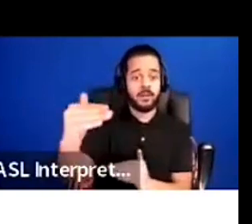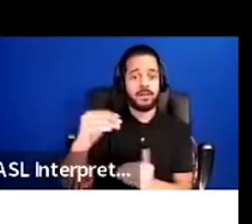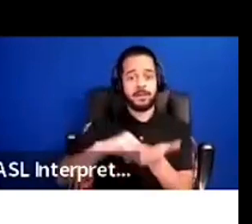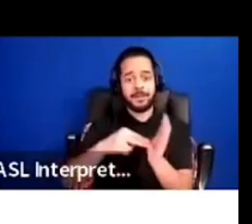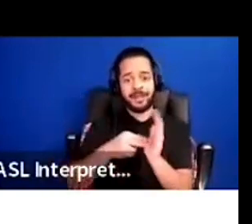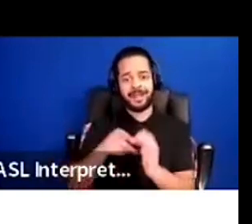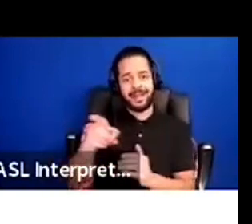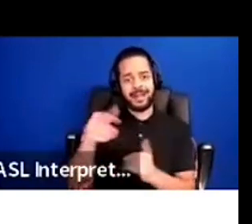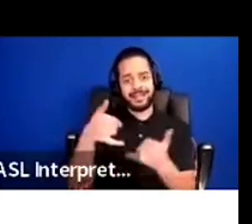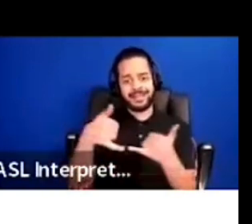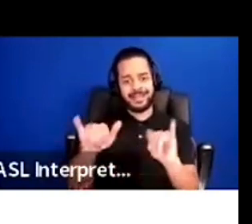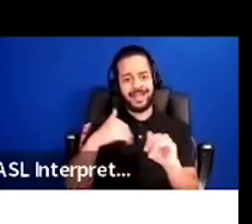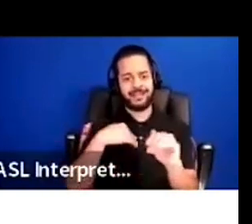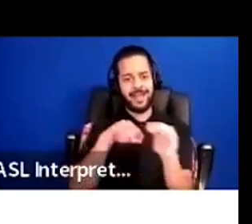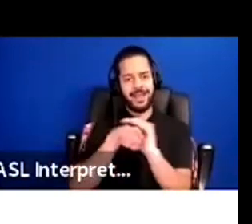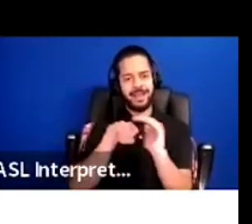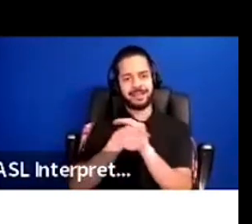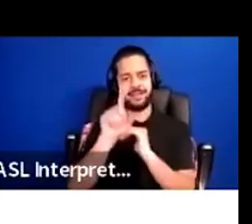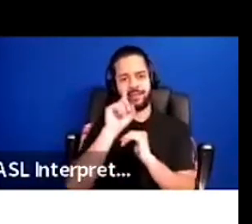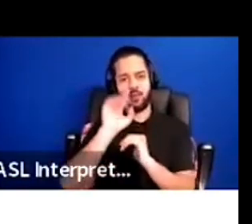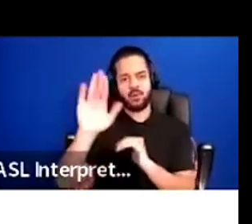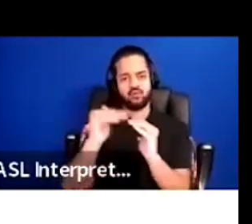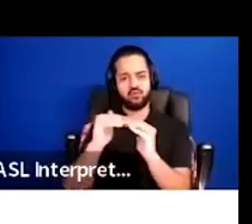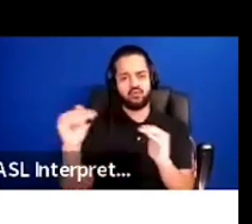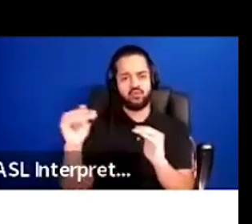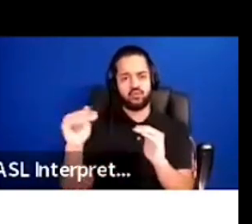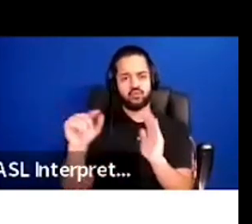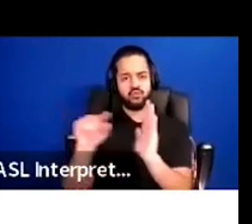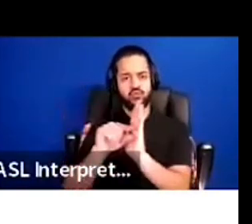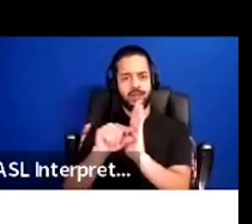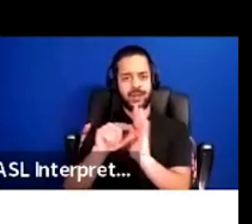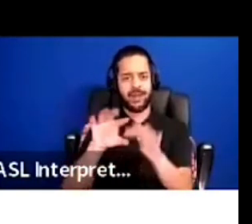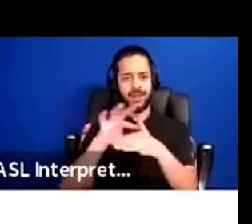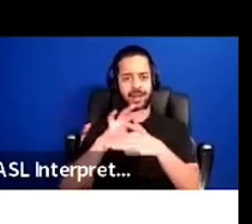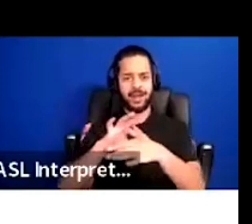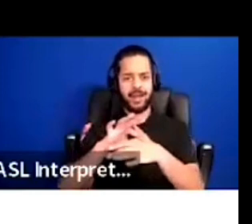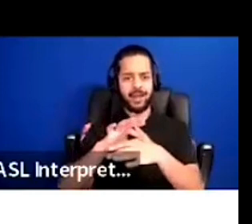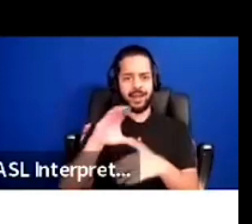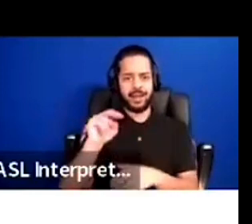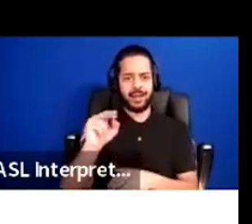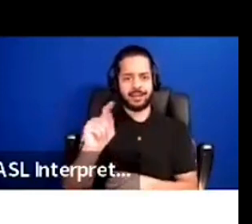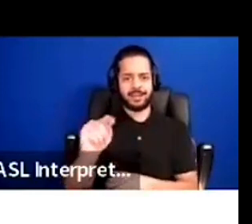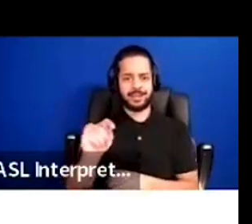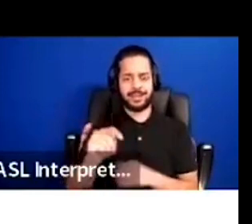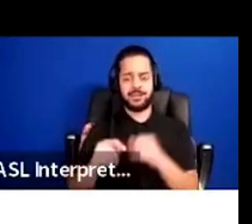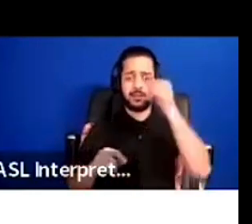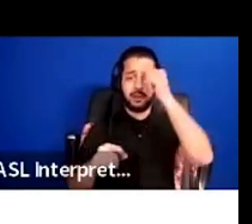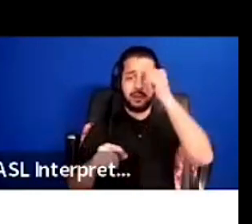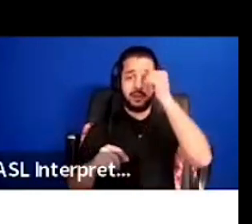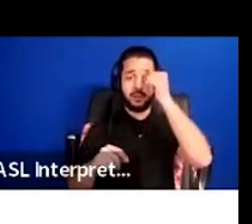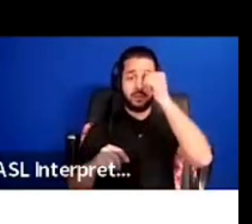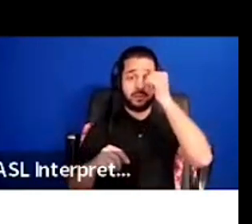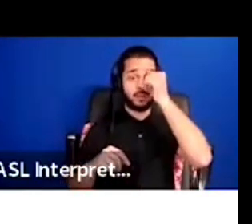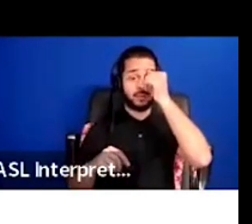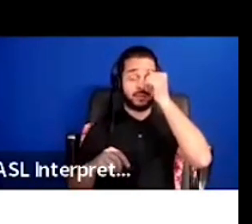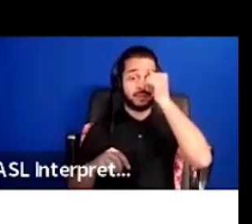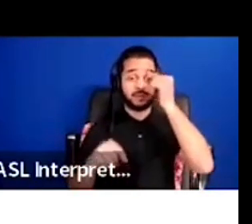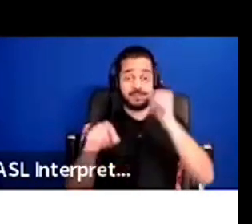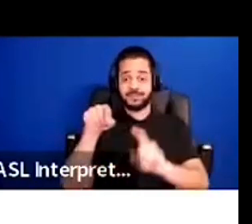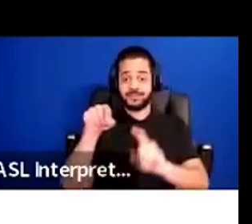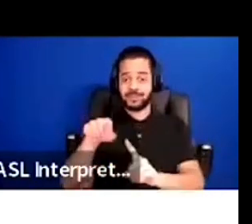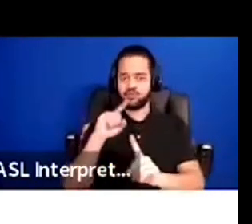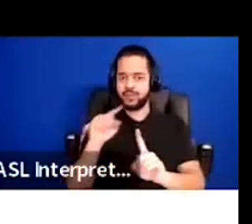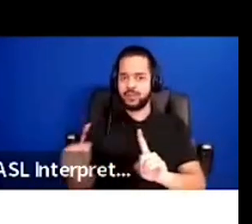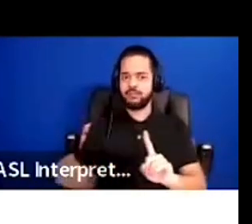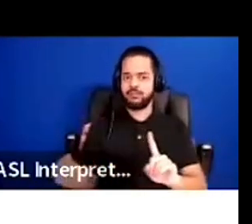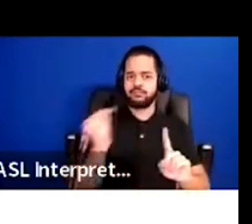level content. And then back to what I said at the beginning, as far as, and this does go back to ongoing